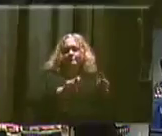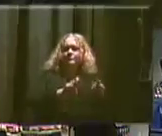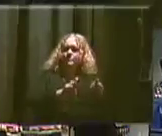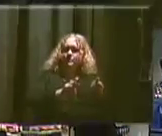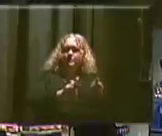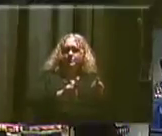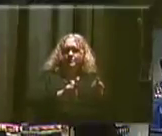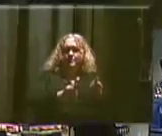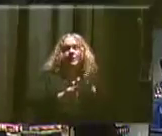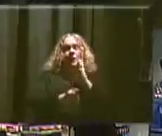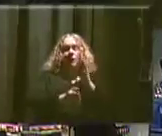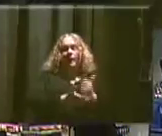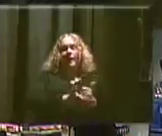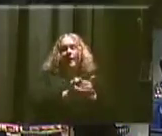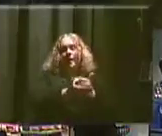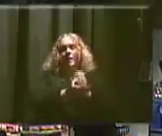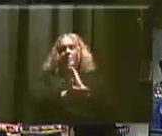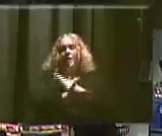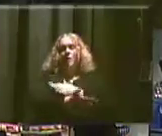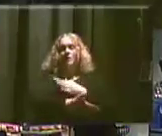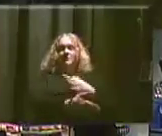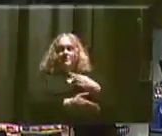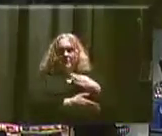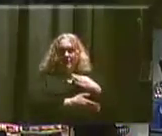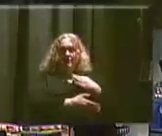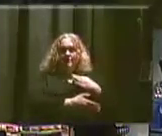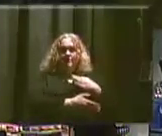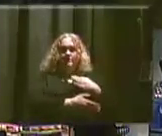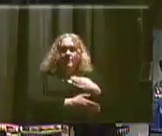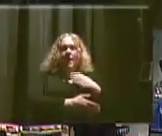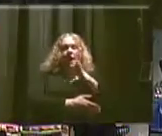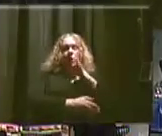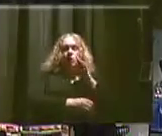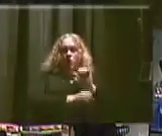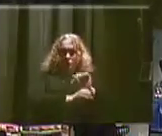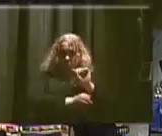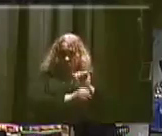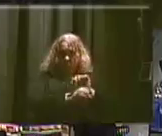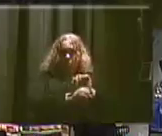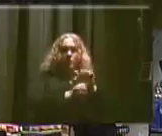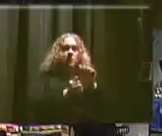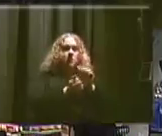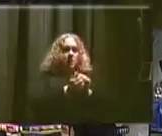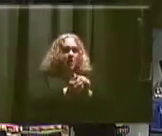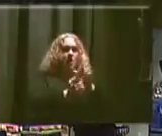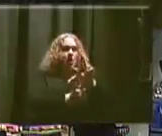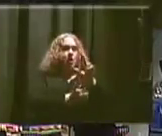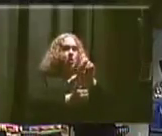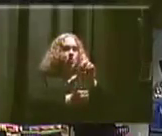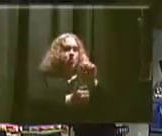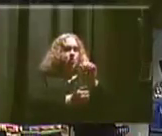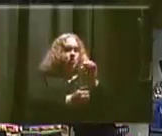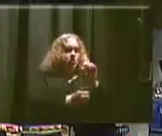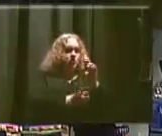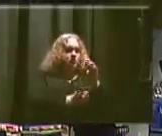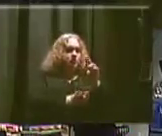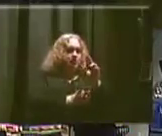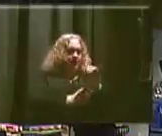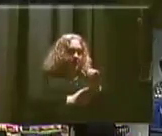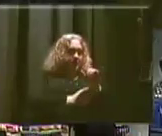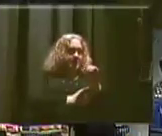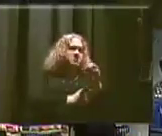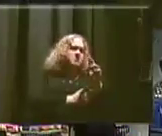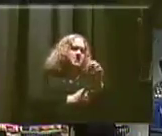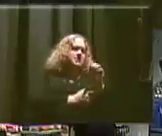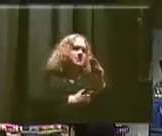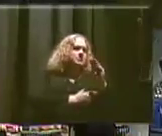our staff in their presentation of items. So I will work with Rosemary, with Mrs. Miller, to